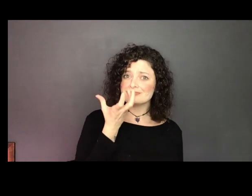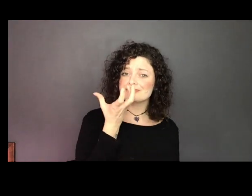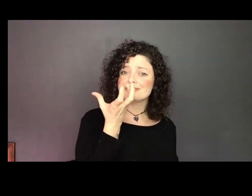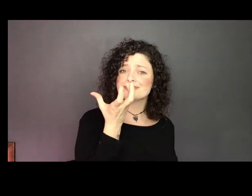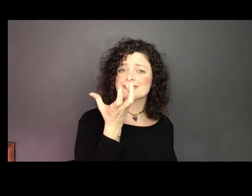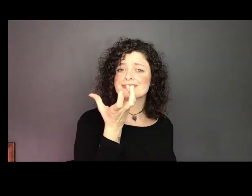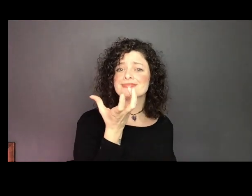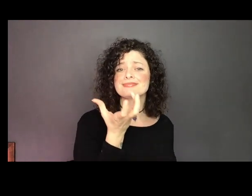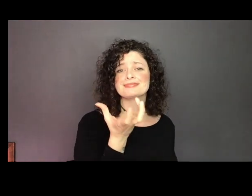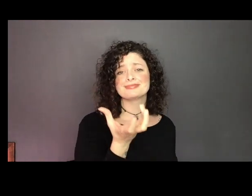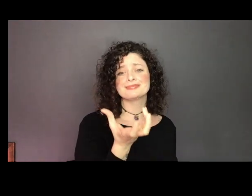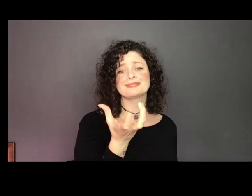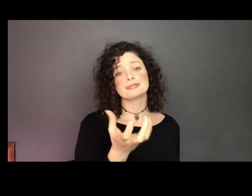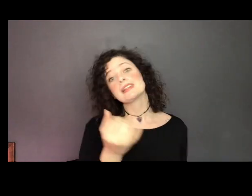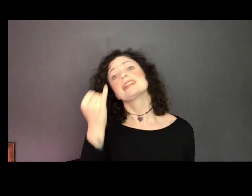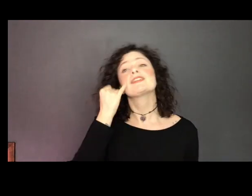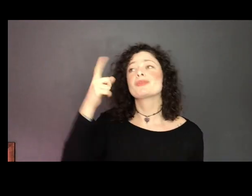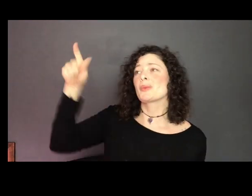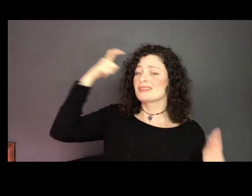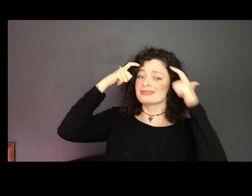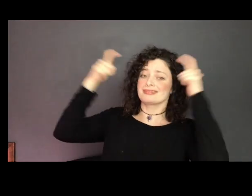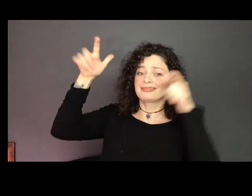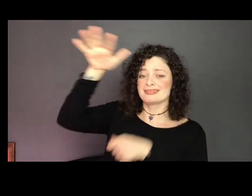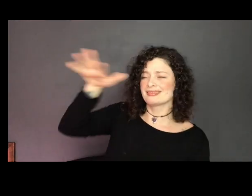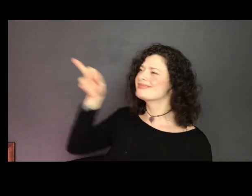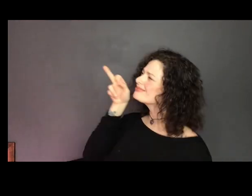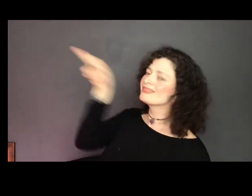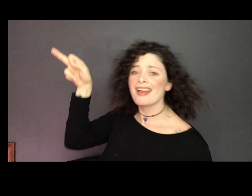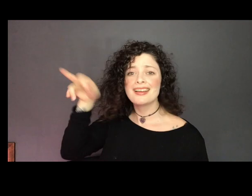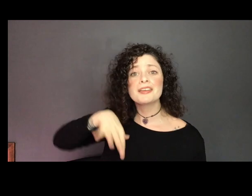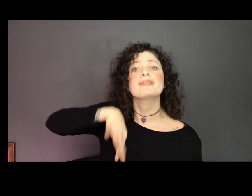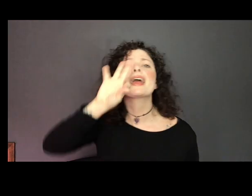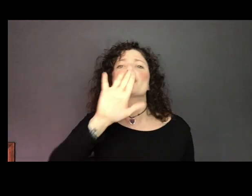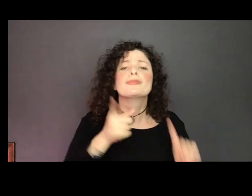try again. If those big shots condescend, fuck those